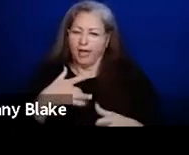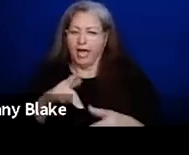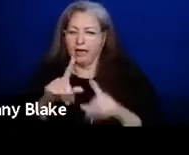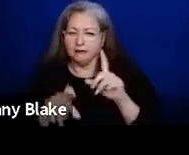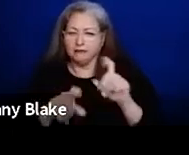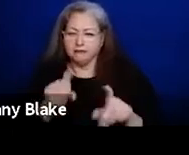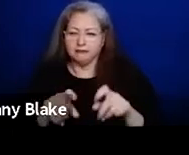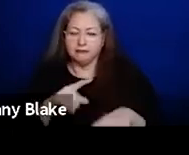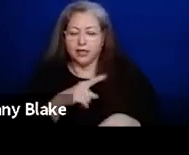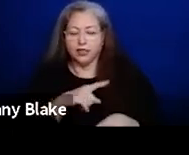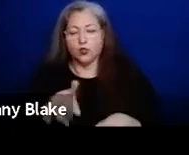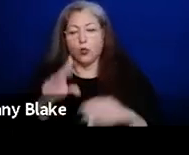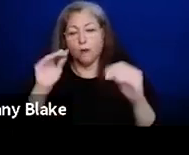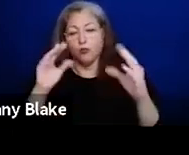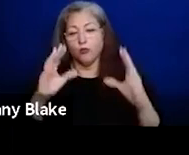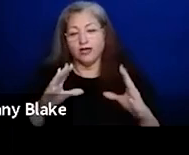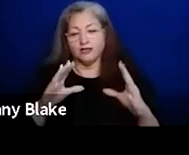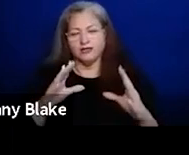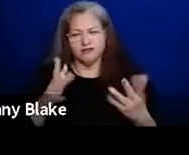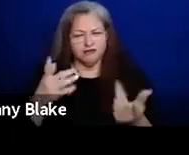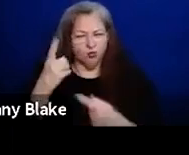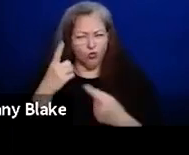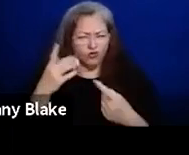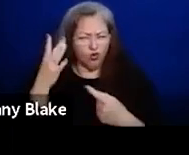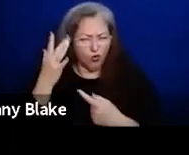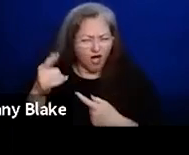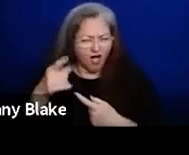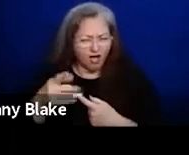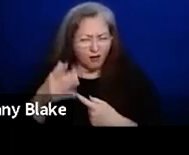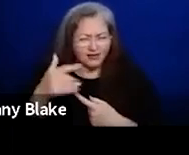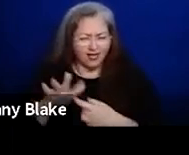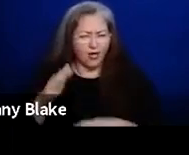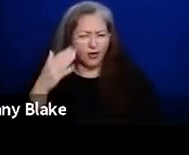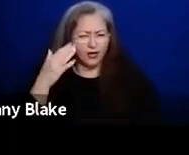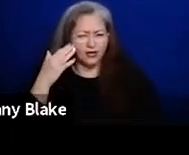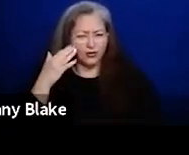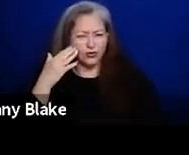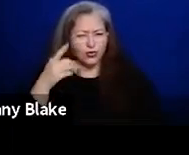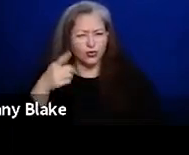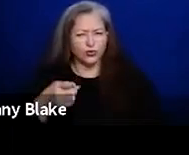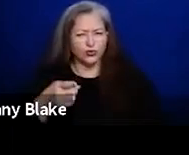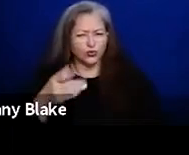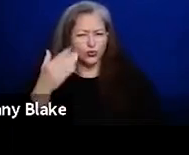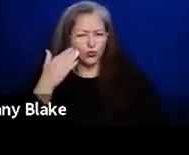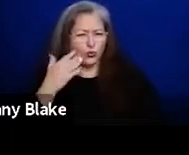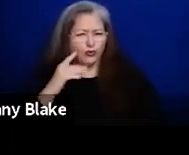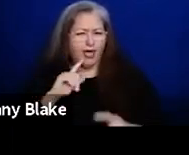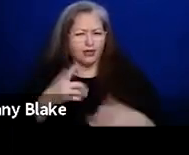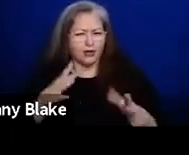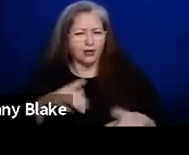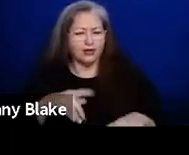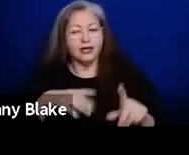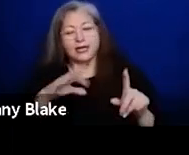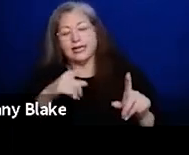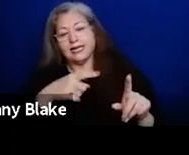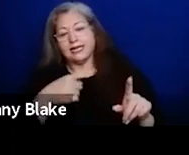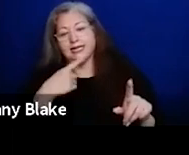your professor was wondering why, because he knew you knew the answers. He said,